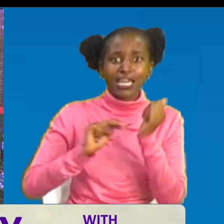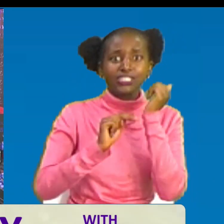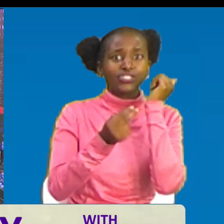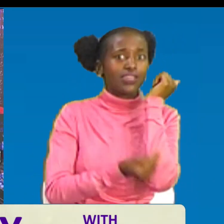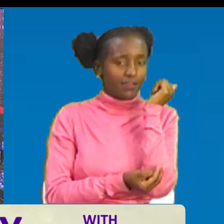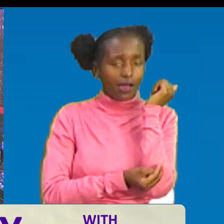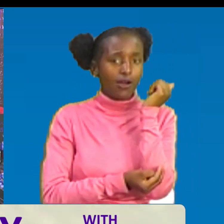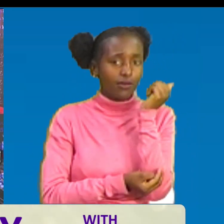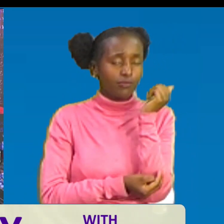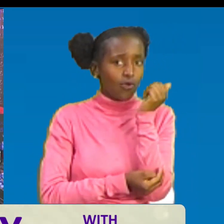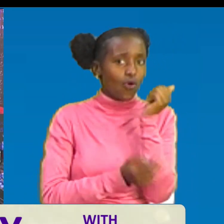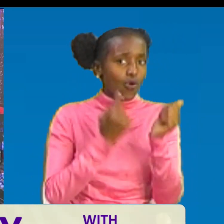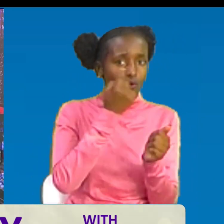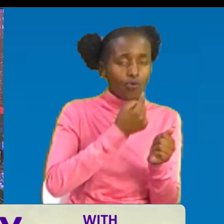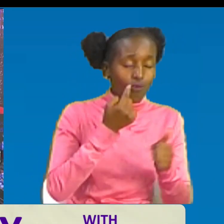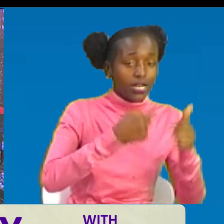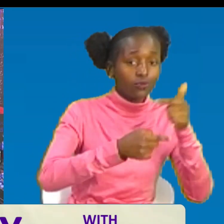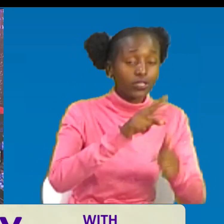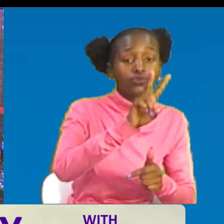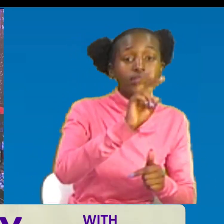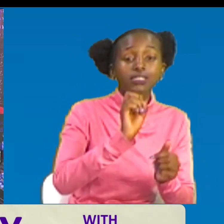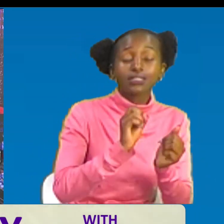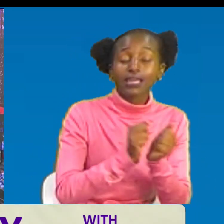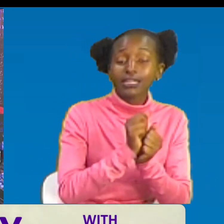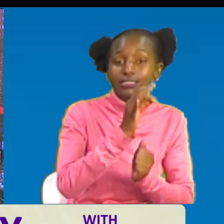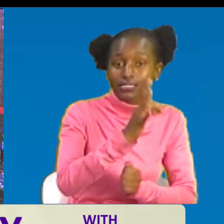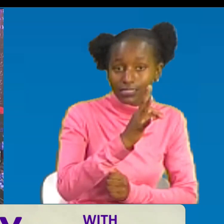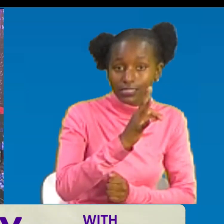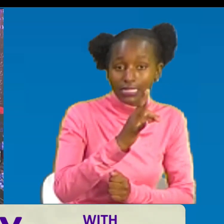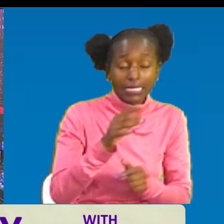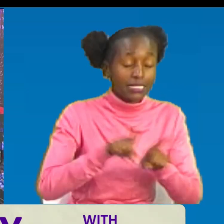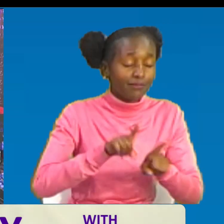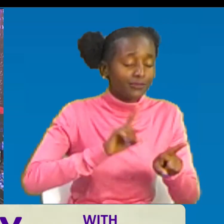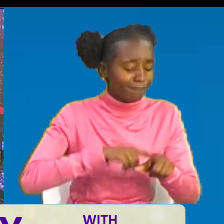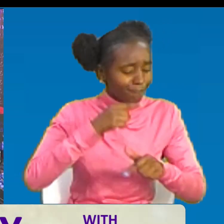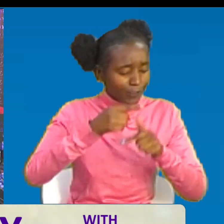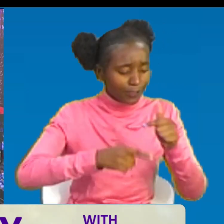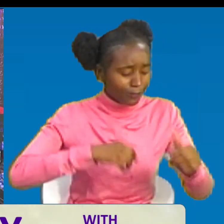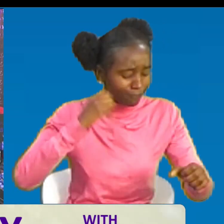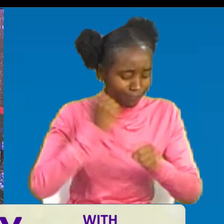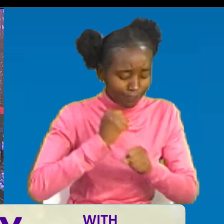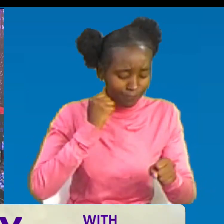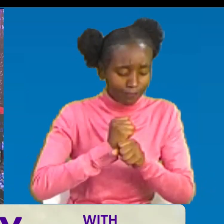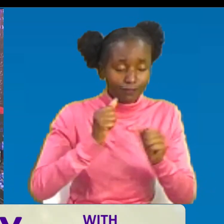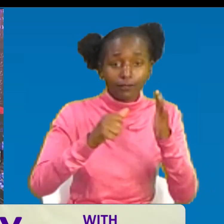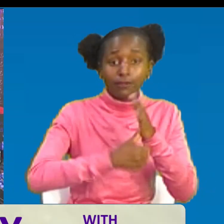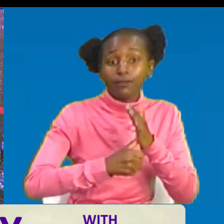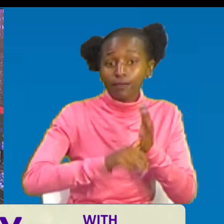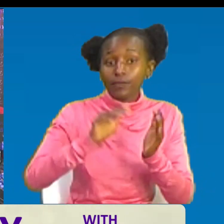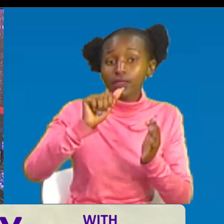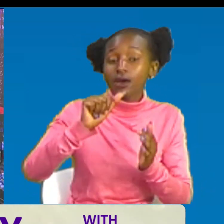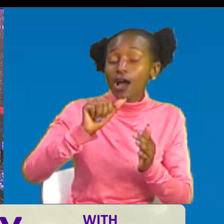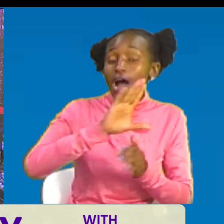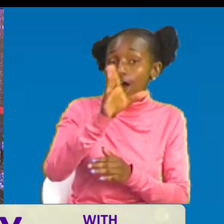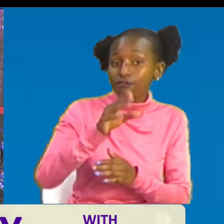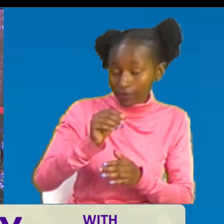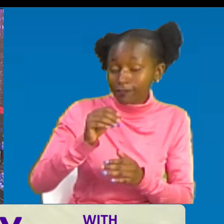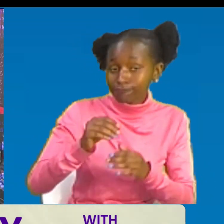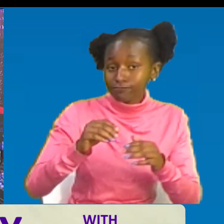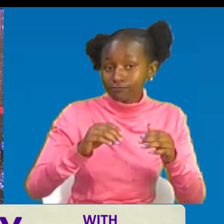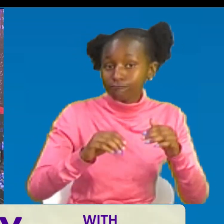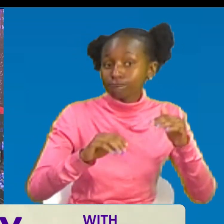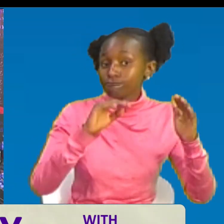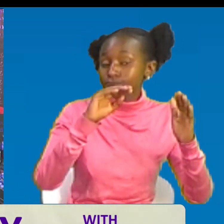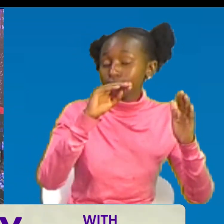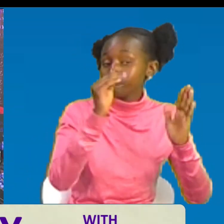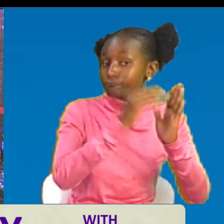also who are 2013 champions, are dominating, have been dominating in the Afcon. They play really well, so it is quite